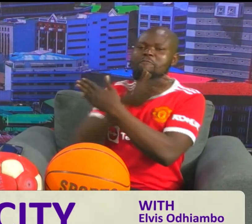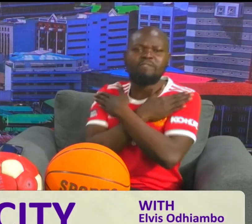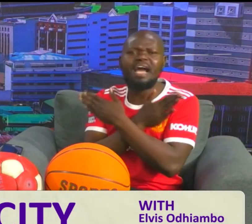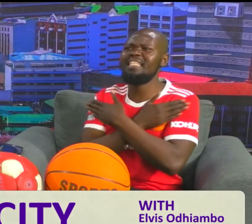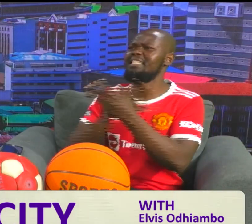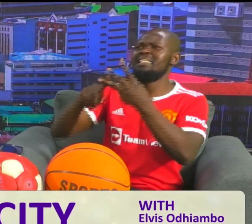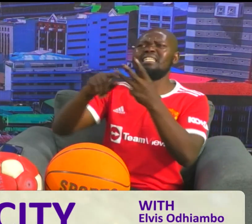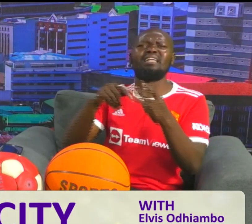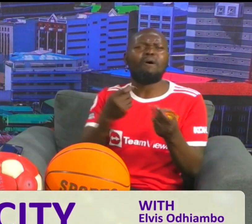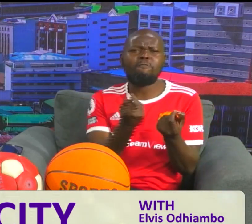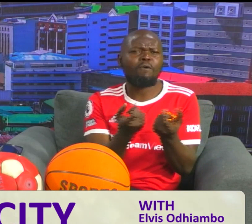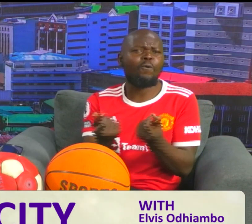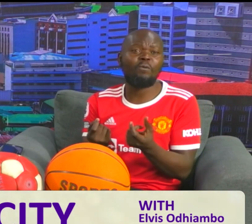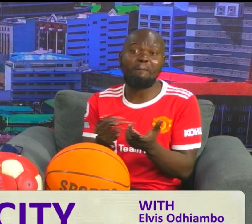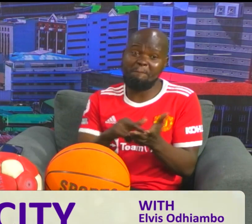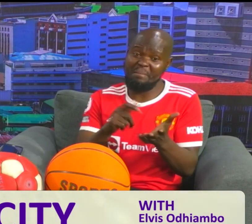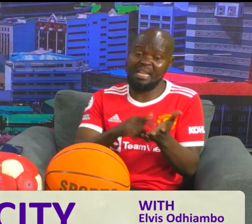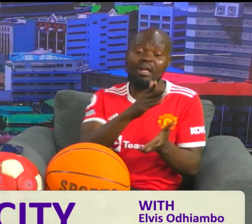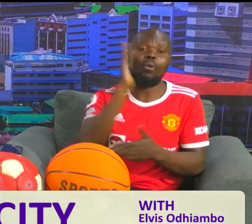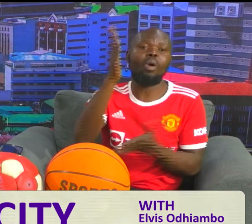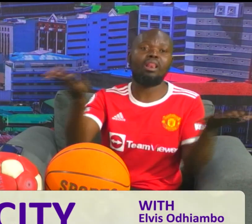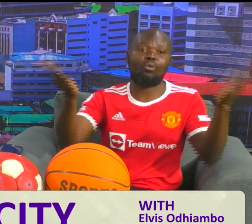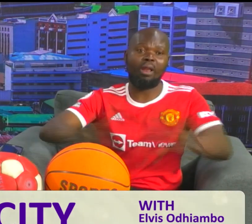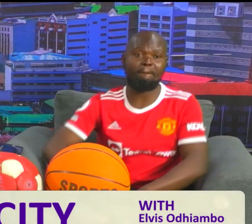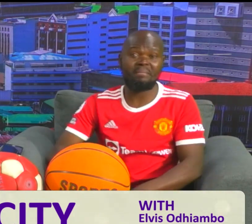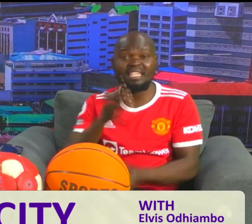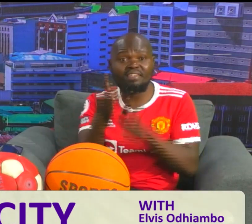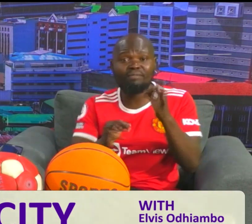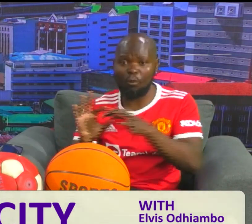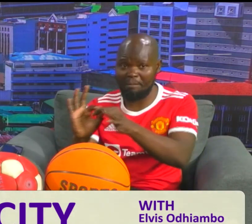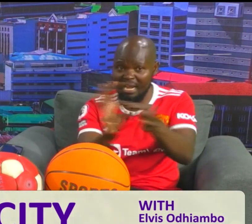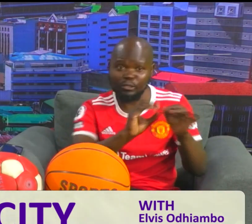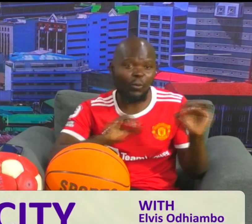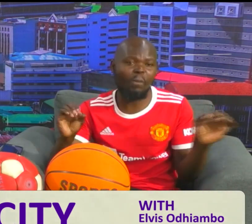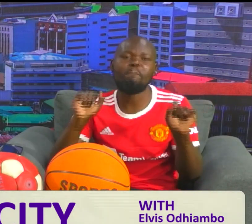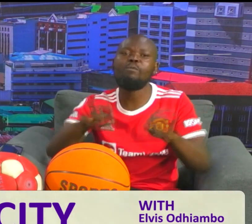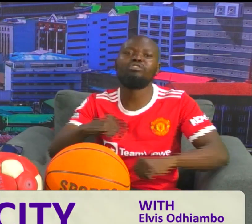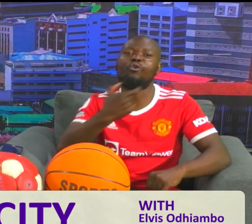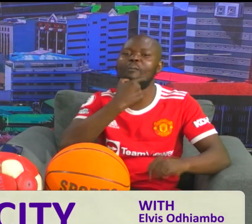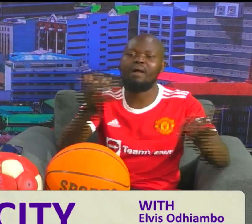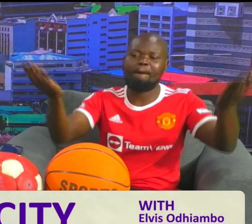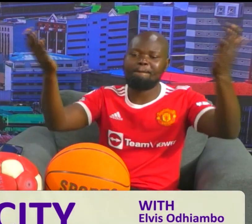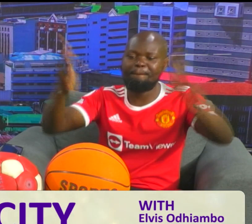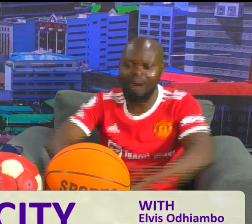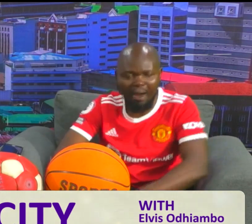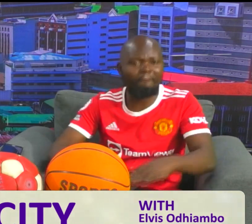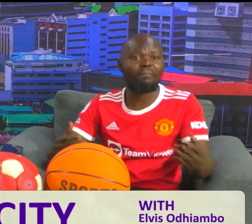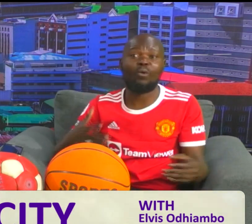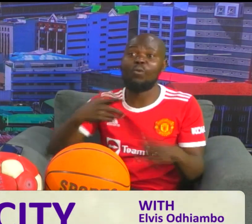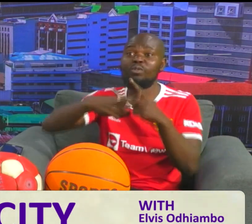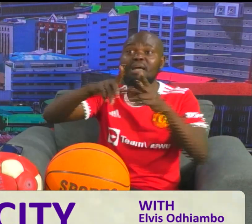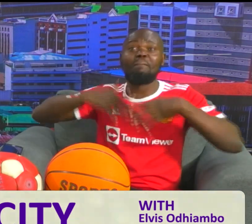Gor Mahia right now, you see, I think their pride comes from the fact that other players play in other leagues as